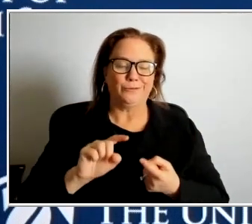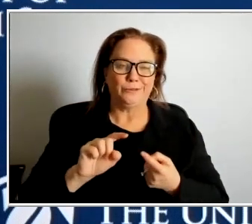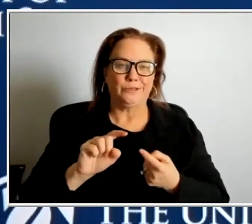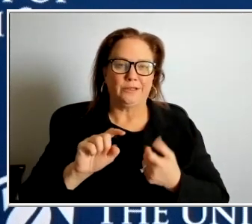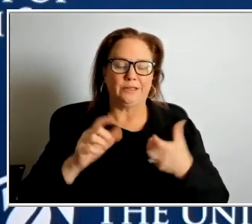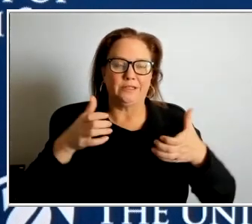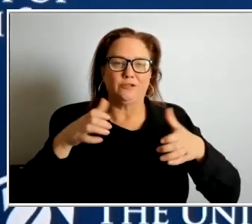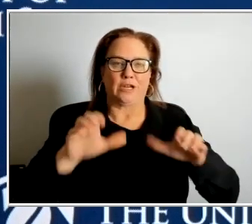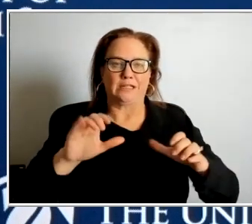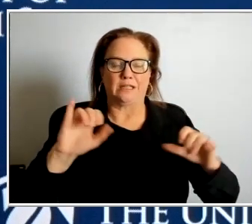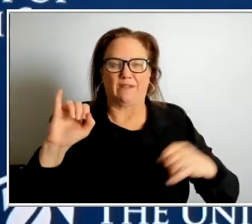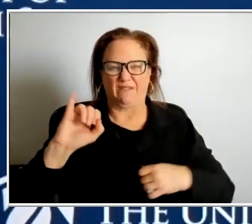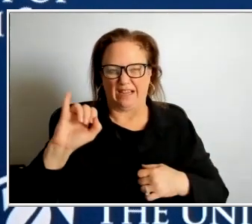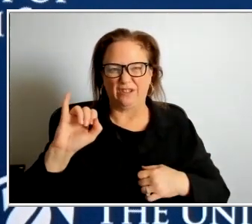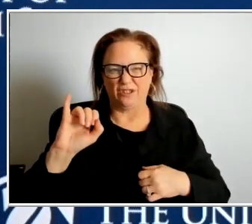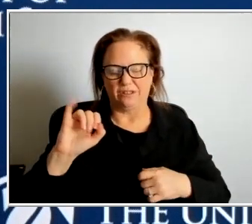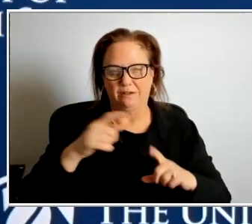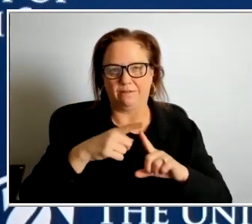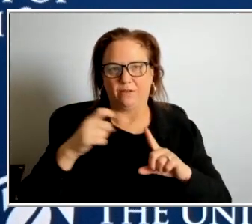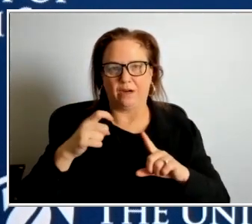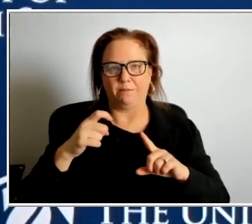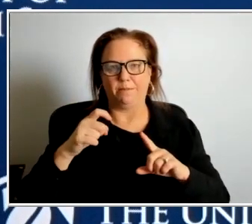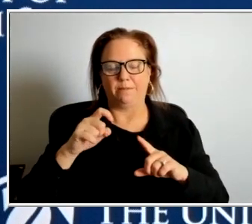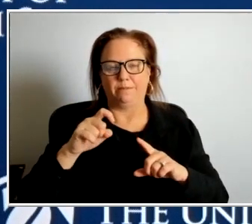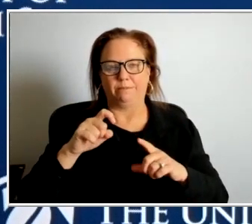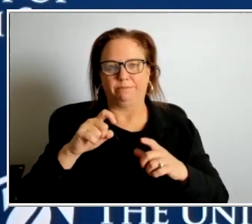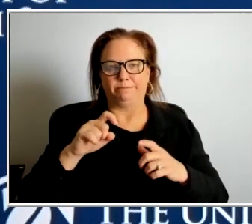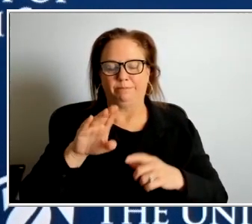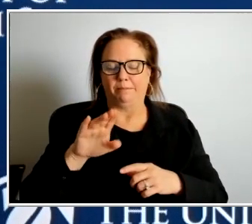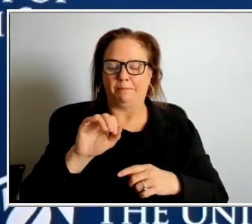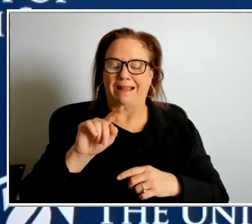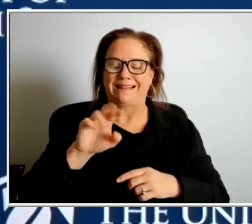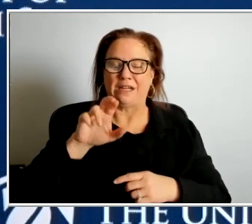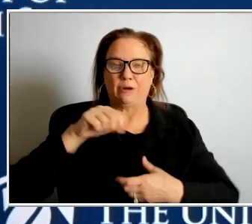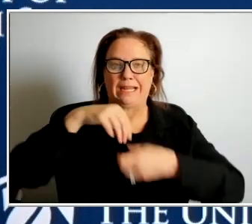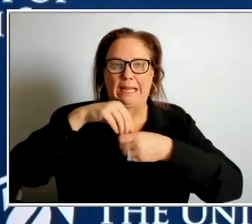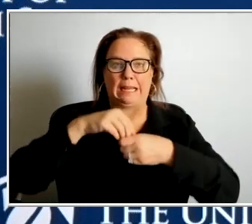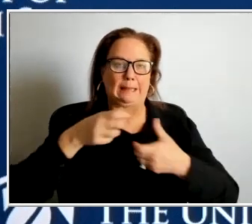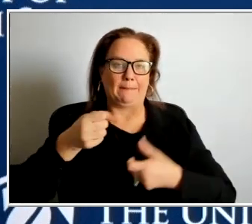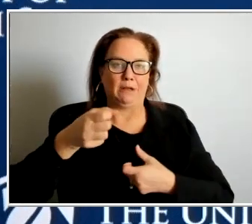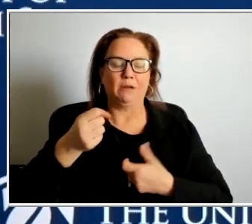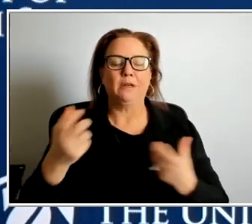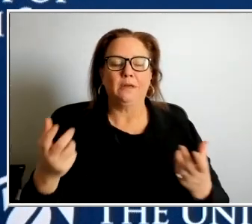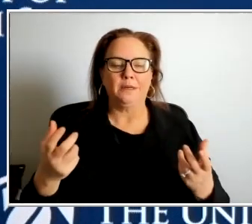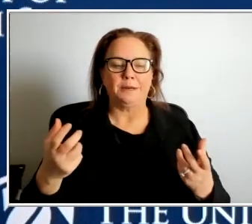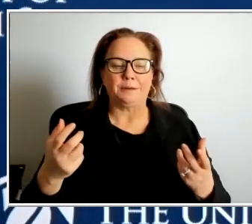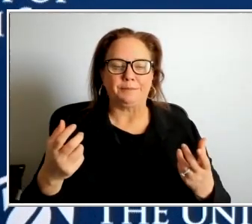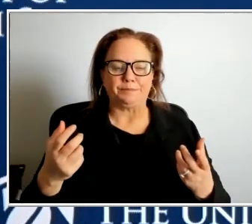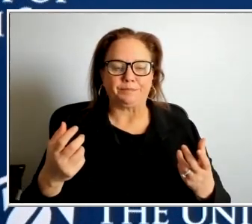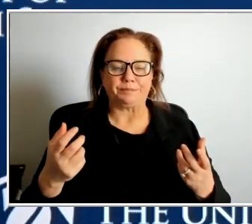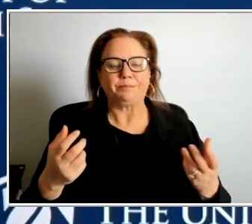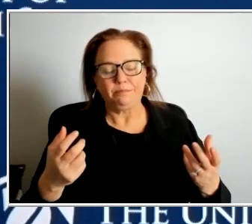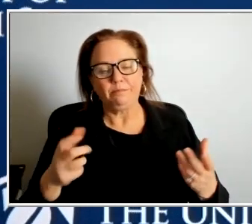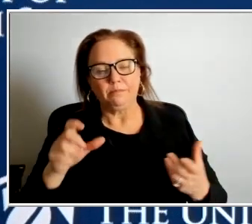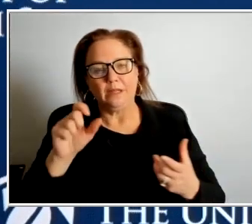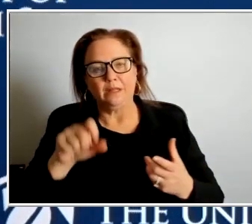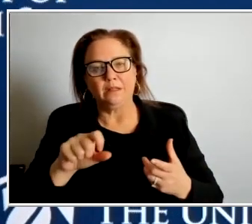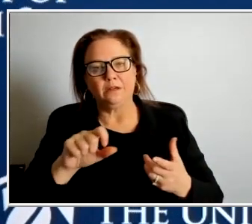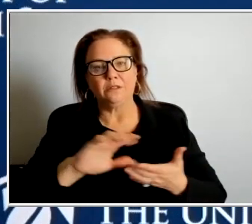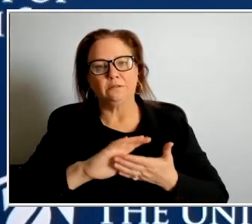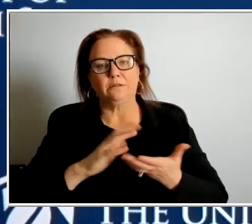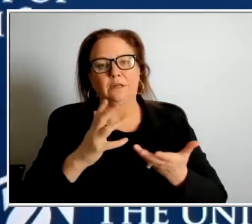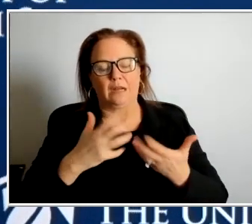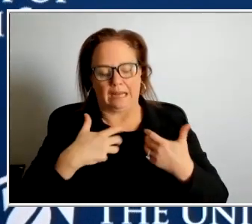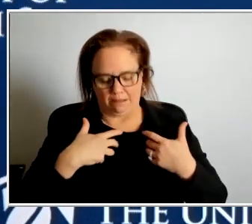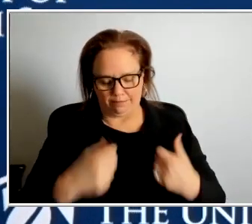of infection from organisms that are present in the milk as well. And so, you know, there is a turn towards wanting to be